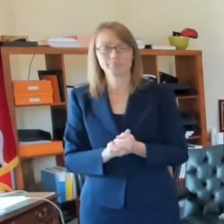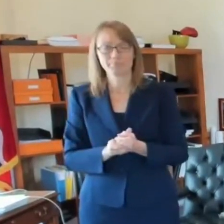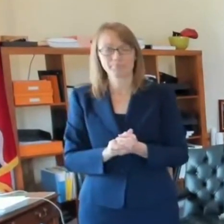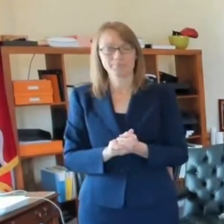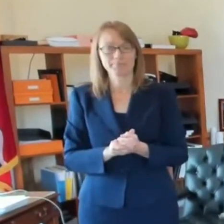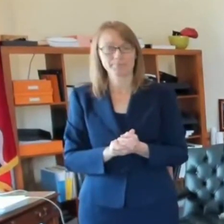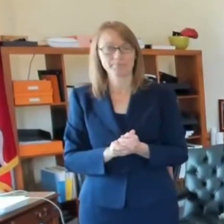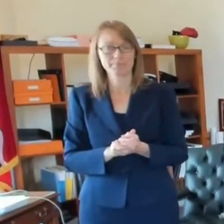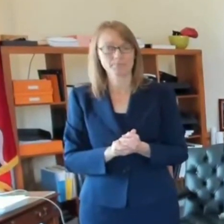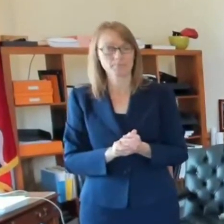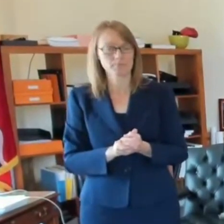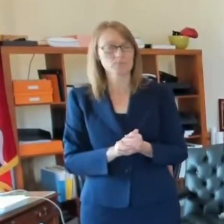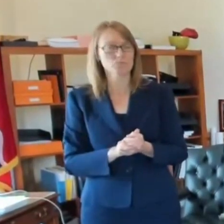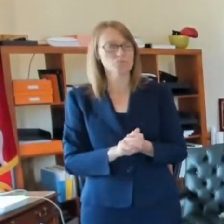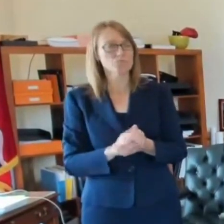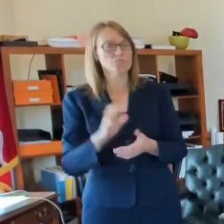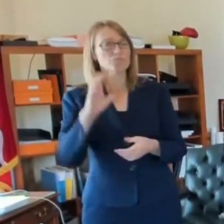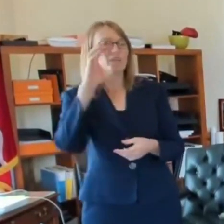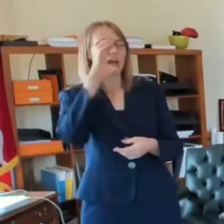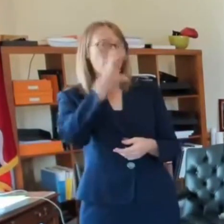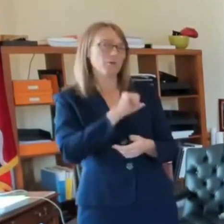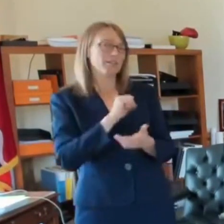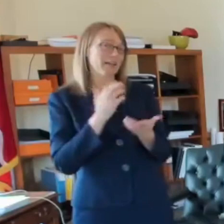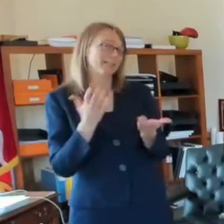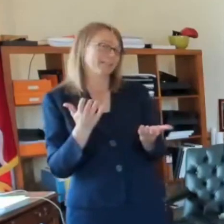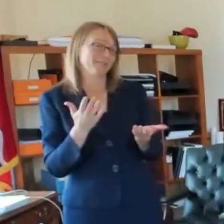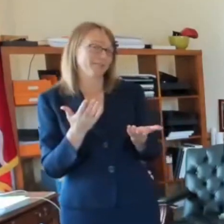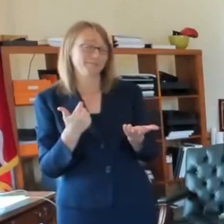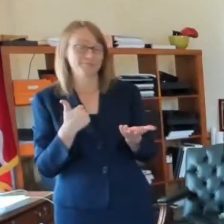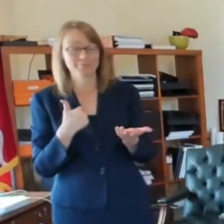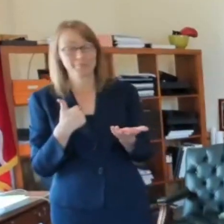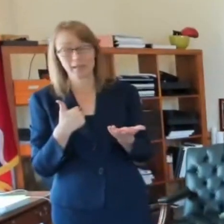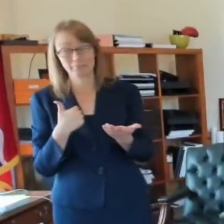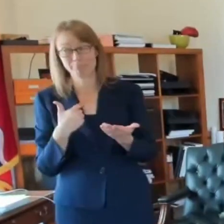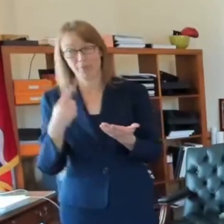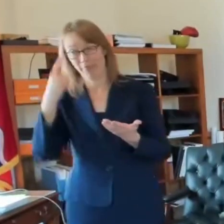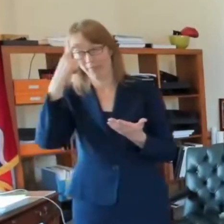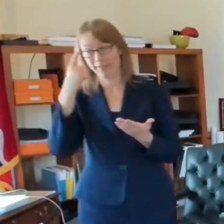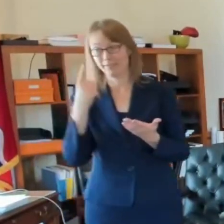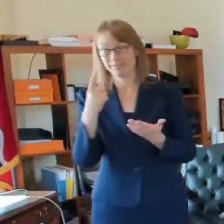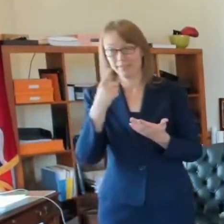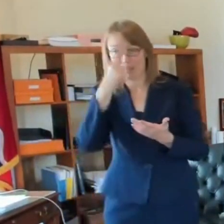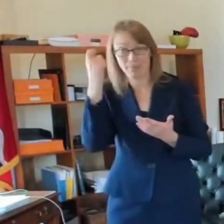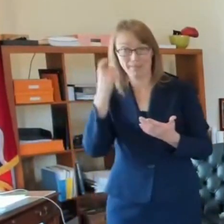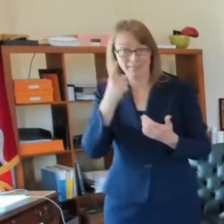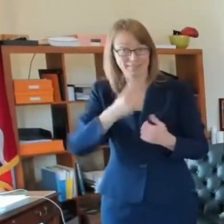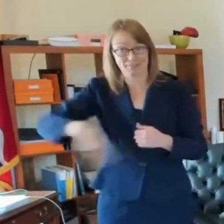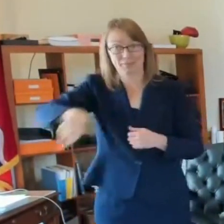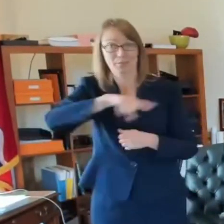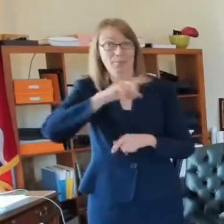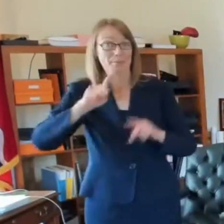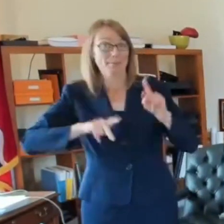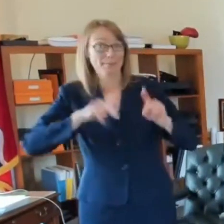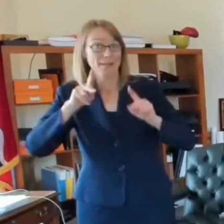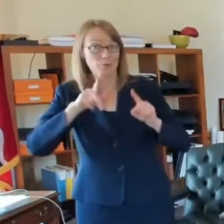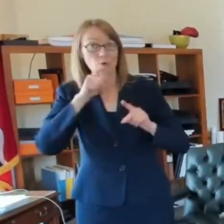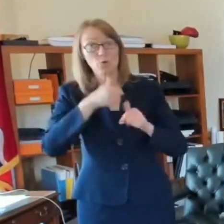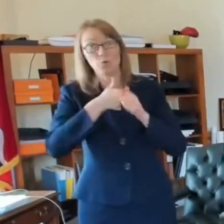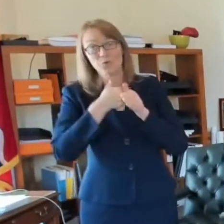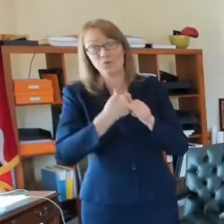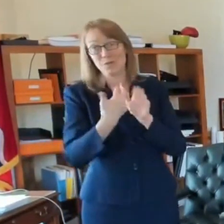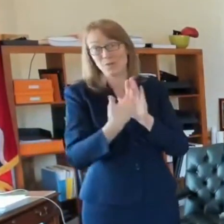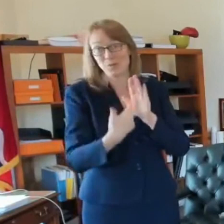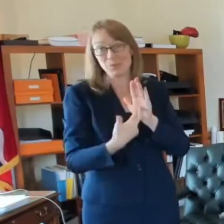Well, I guess I would have to say I attribute it to the people of St. Louis who are wearing their masks, following